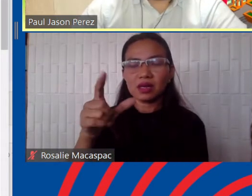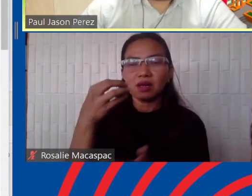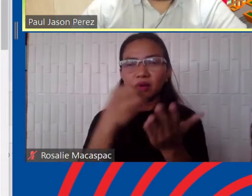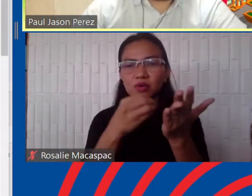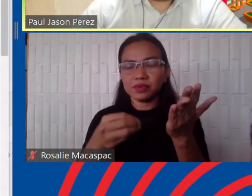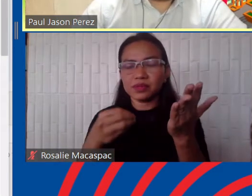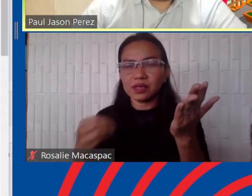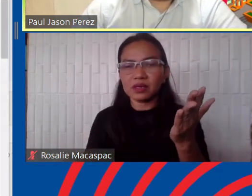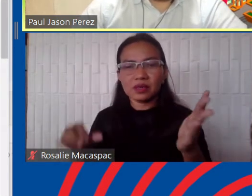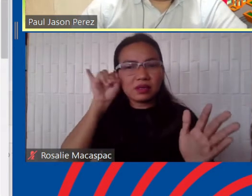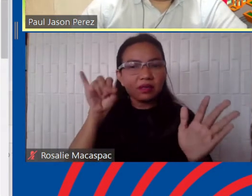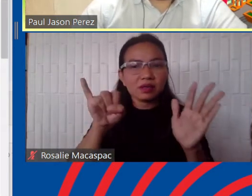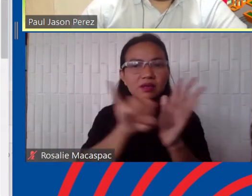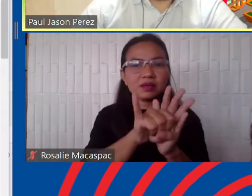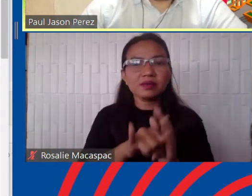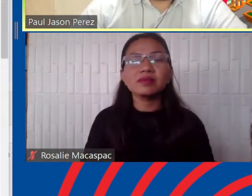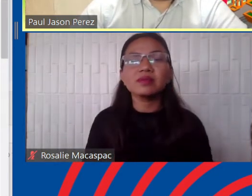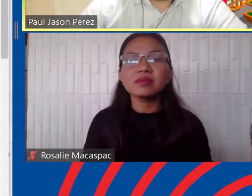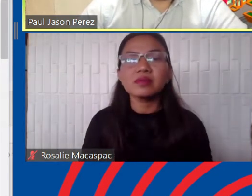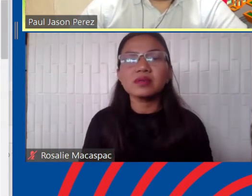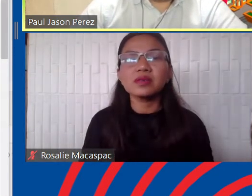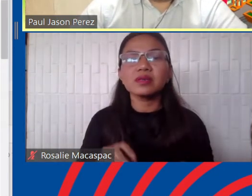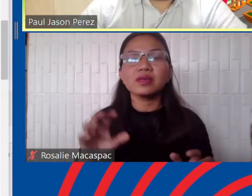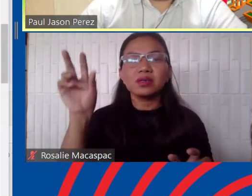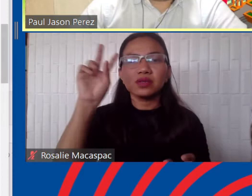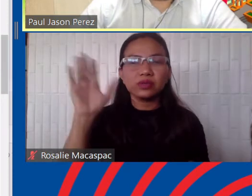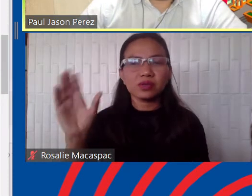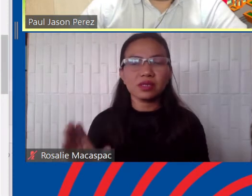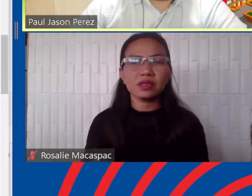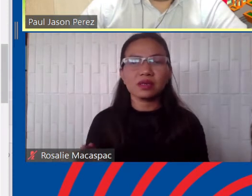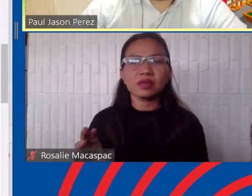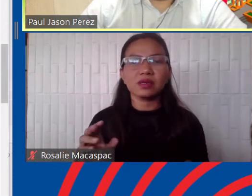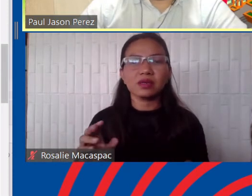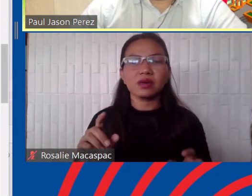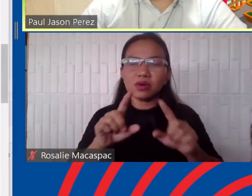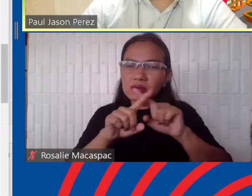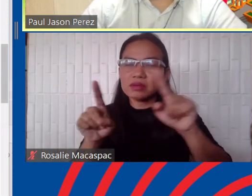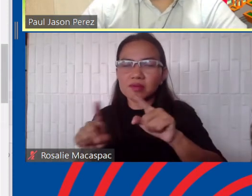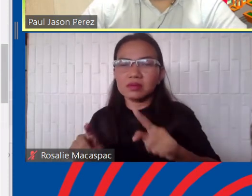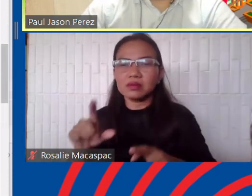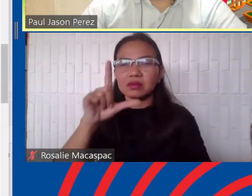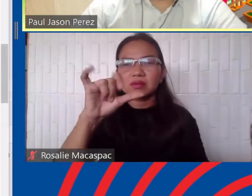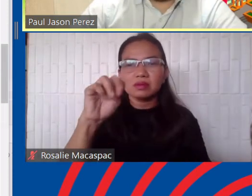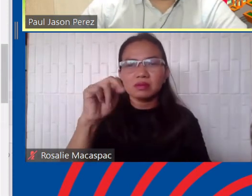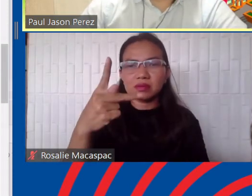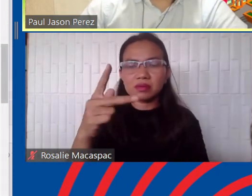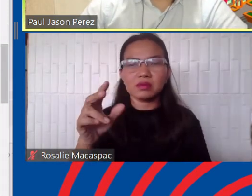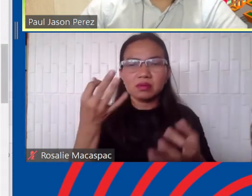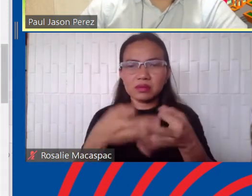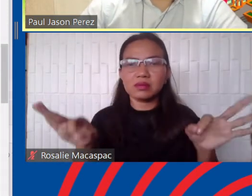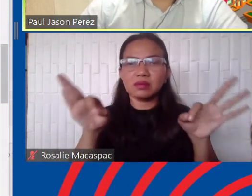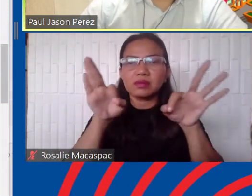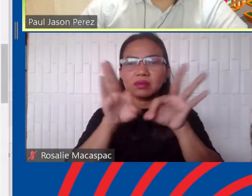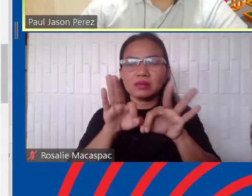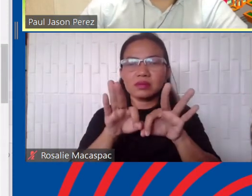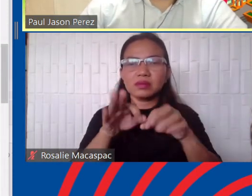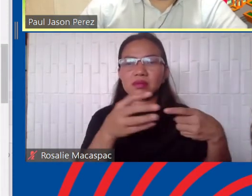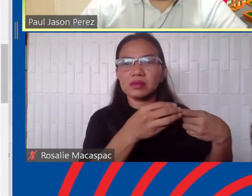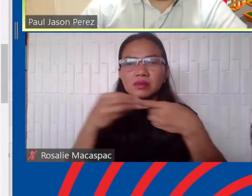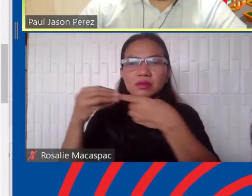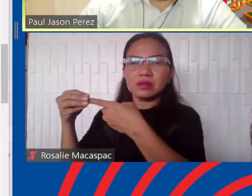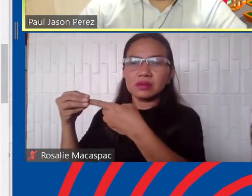identifier, and it is a unique link for your resource. And it is very important, especially